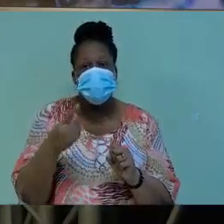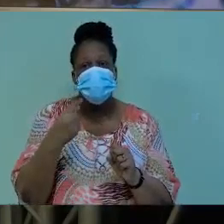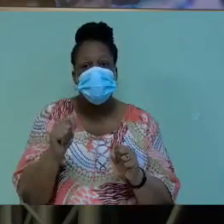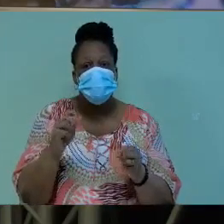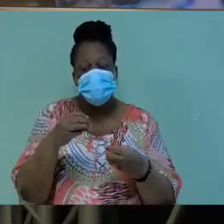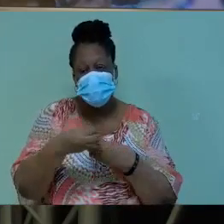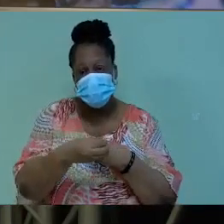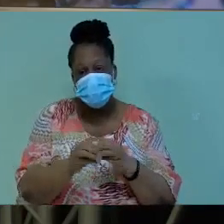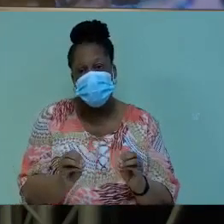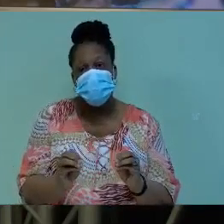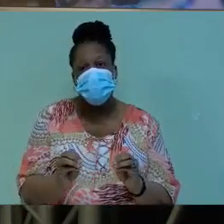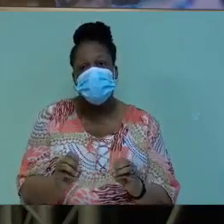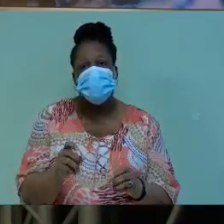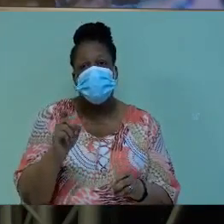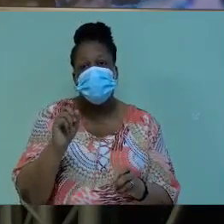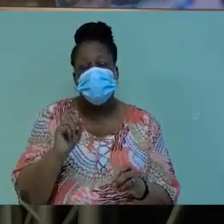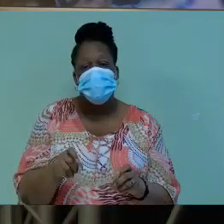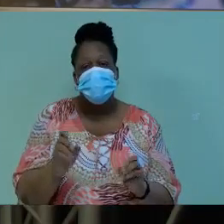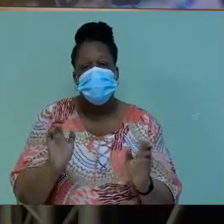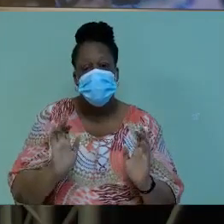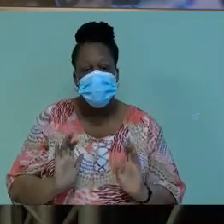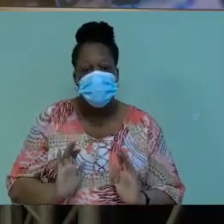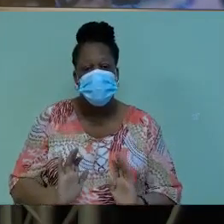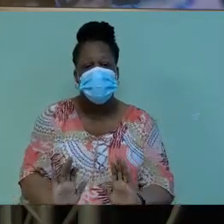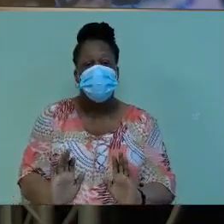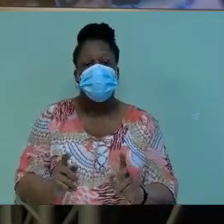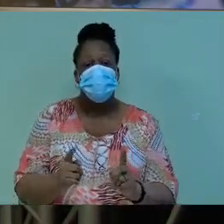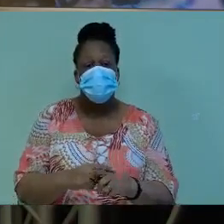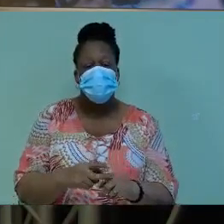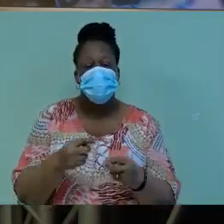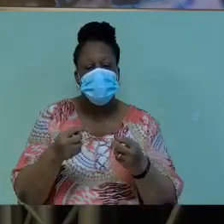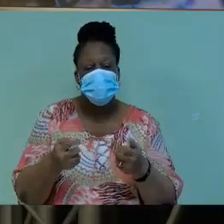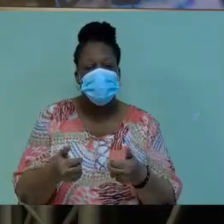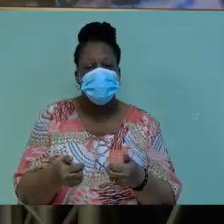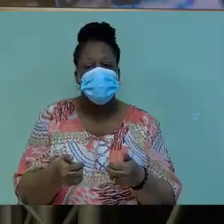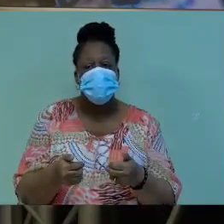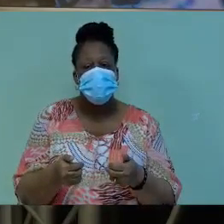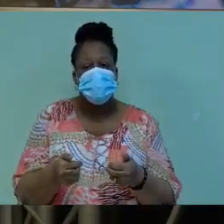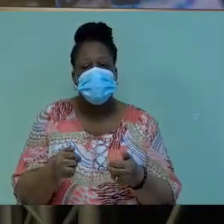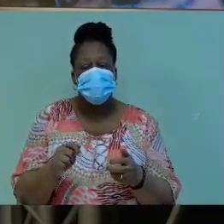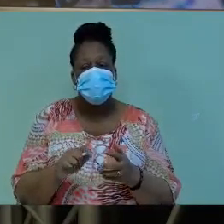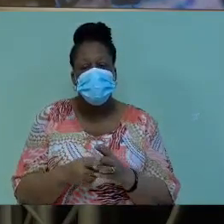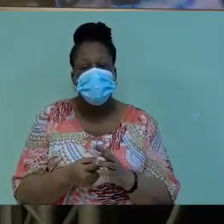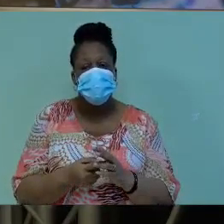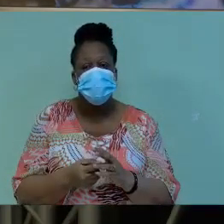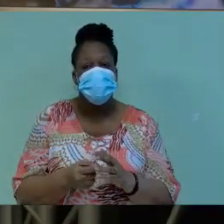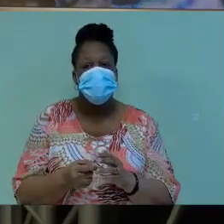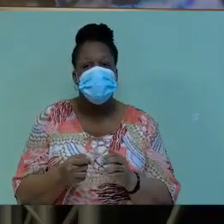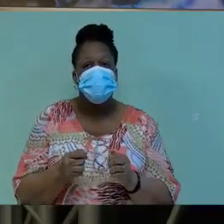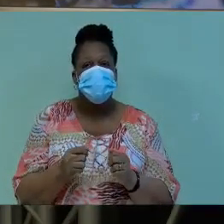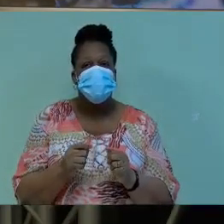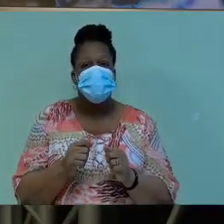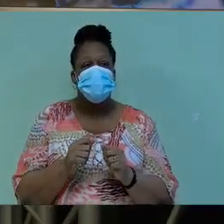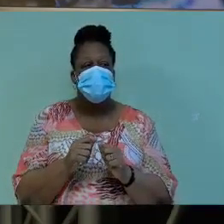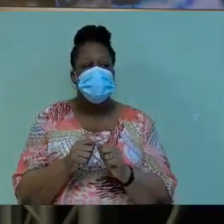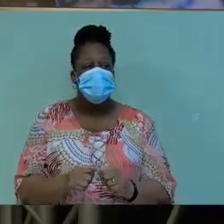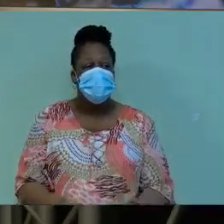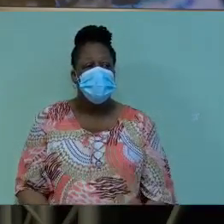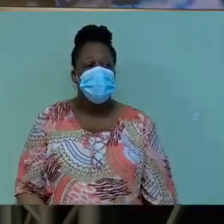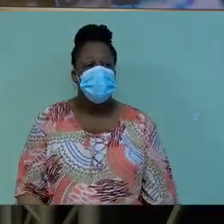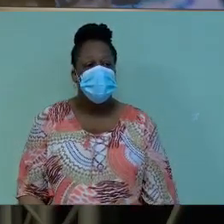forced to fast-track a number of initiatives, which are geared primarily towards enhancing the level of efficiency of our